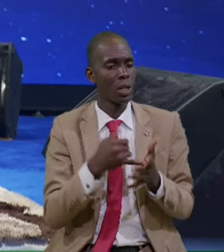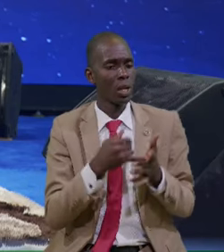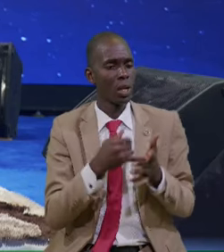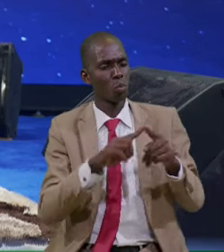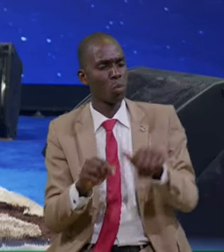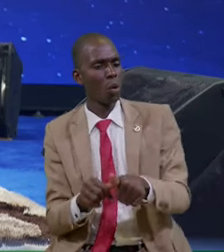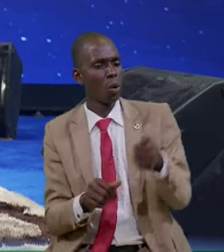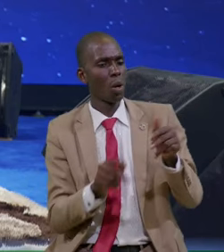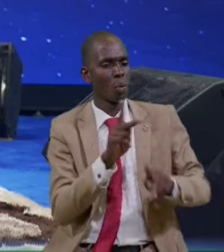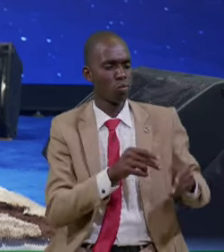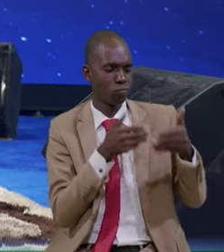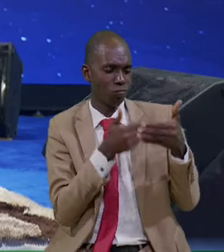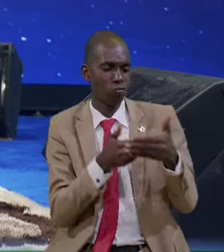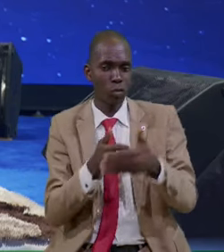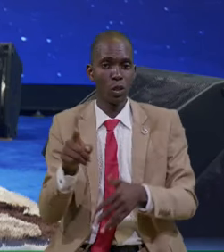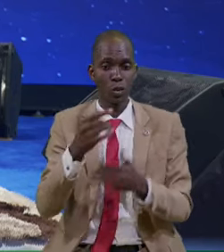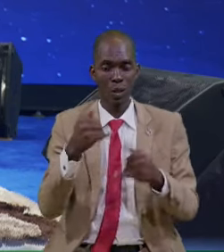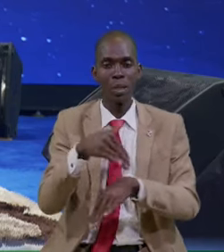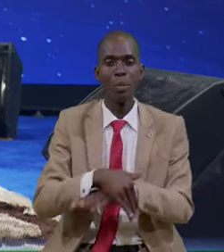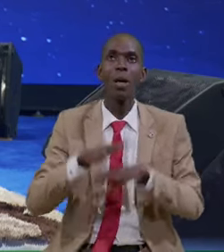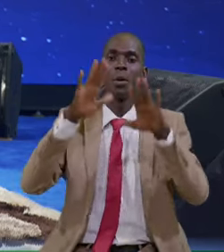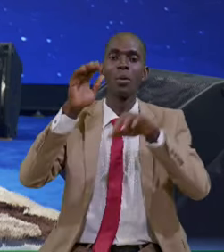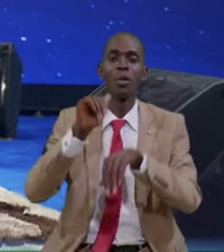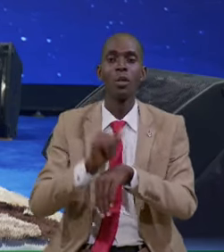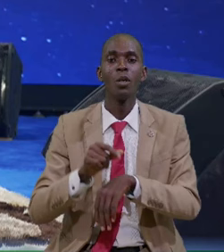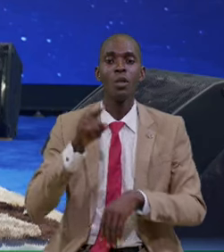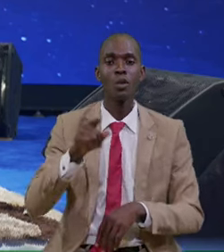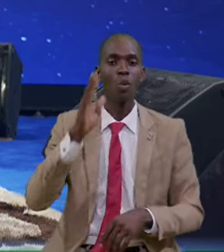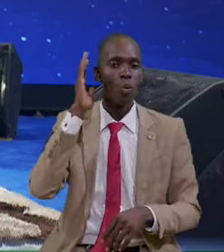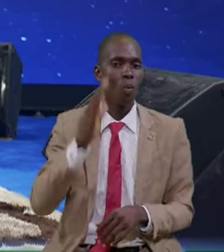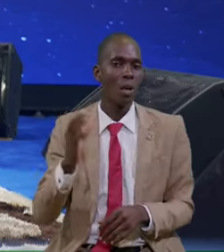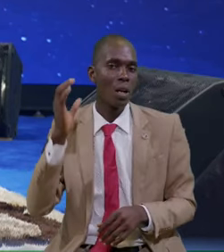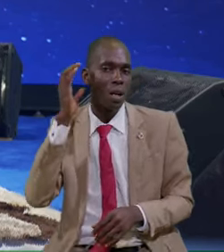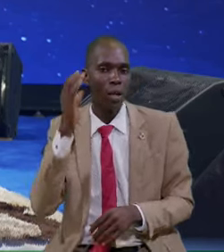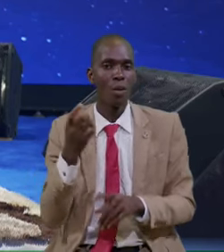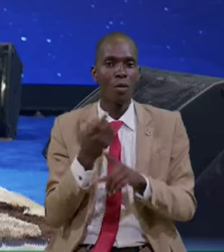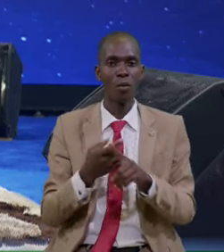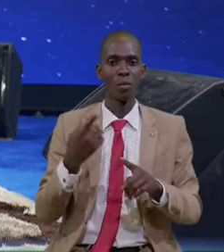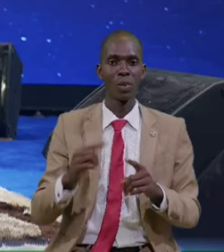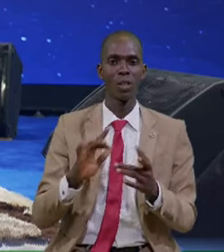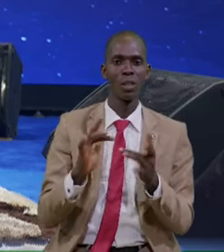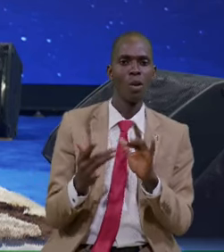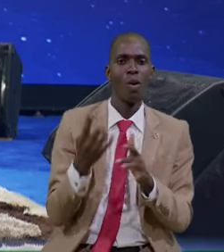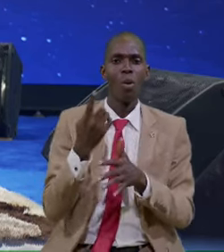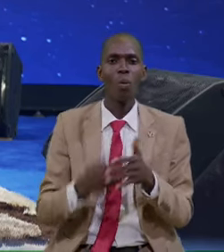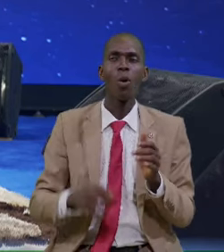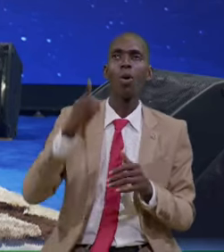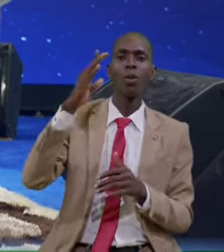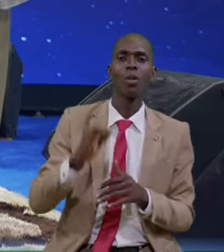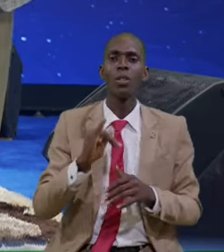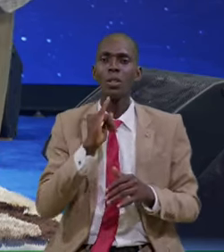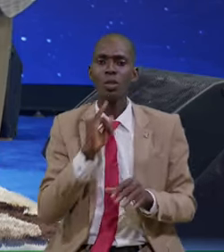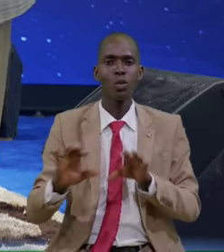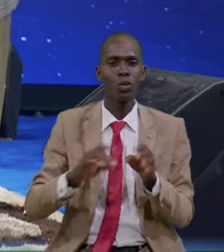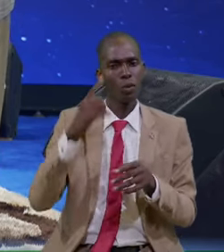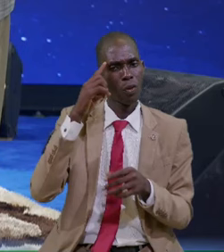you here tonight, miracle. You will hear from online what God is doing to everyone